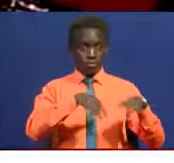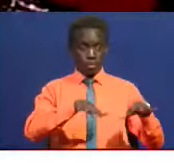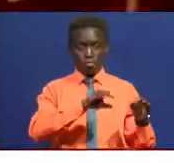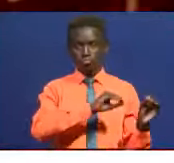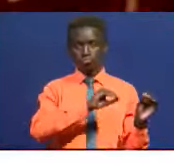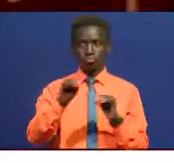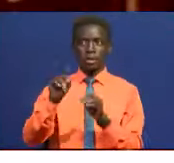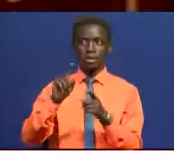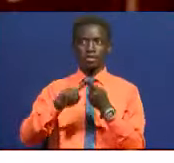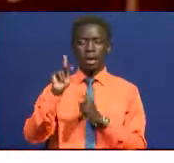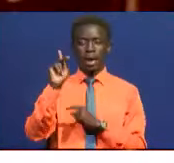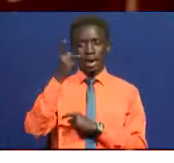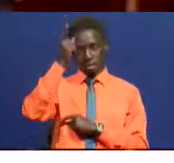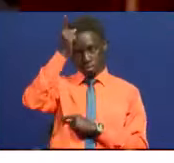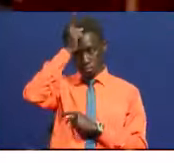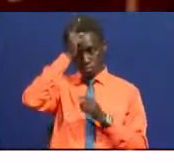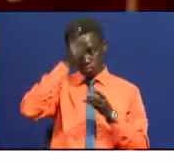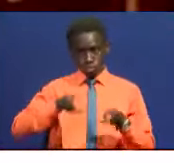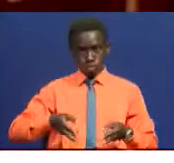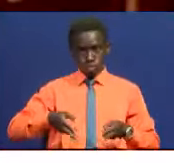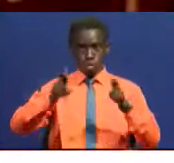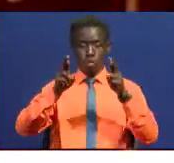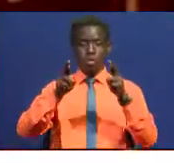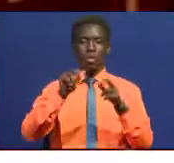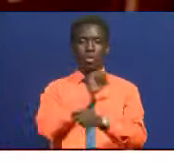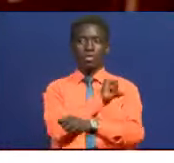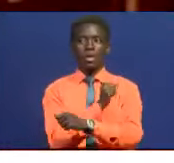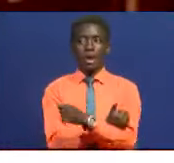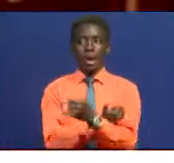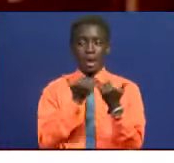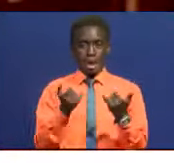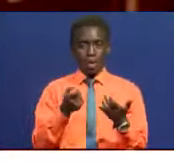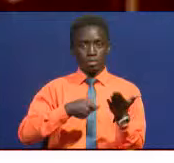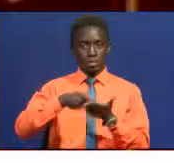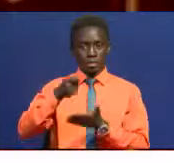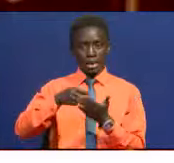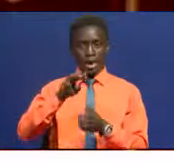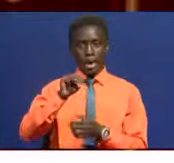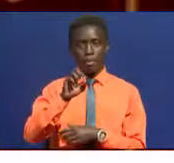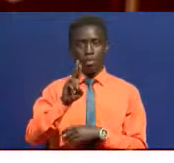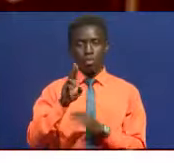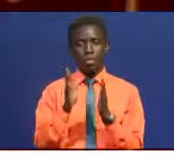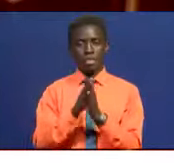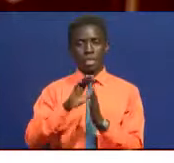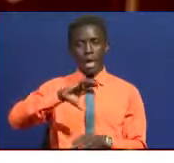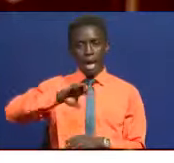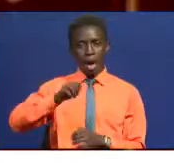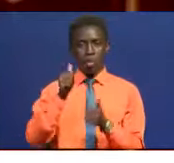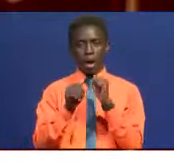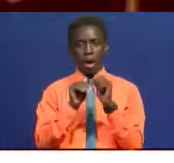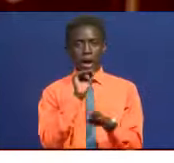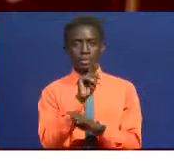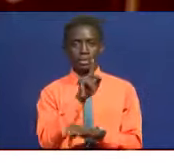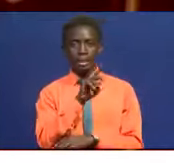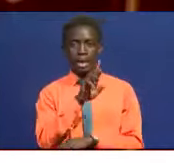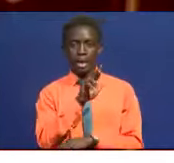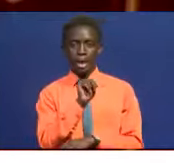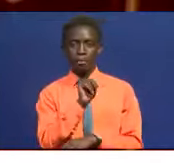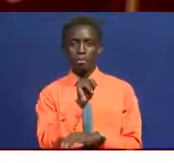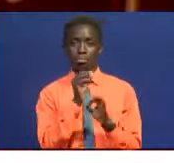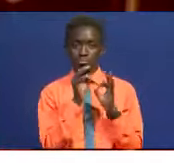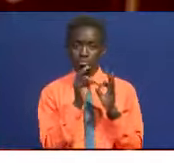Roads Authority. What we have done is to make sure that we sign MOUs with counties that request KERA that you can maintain these